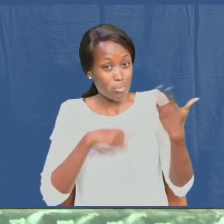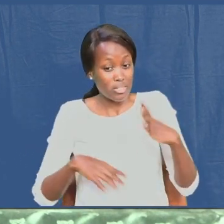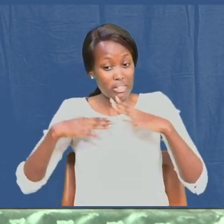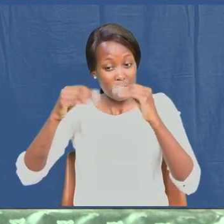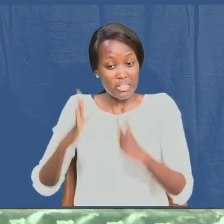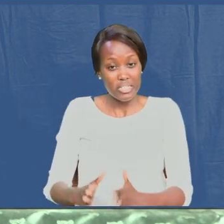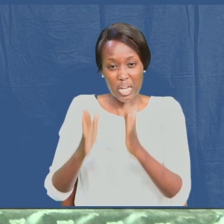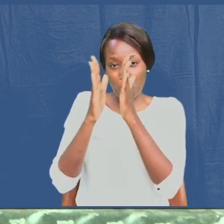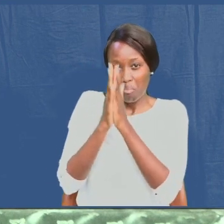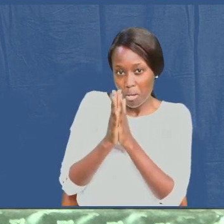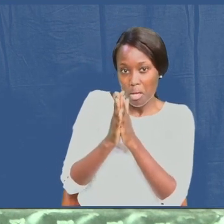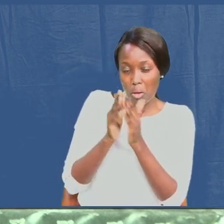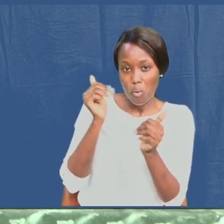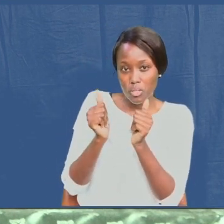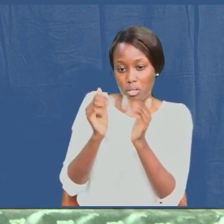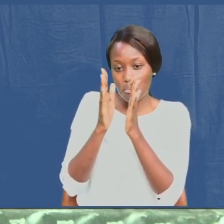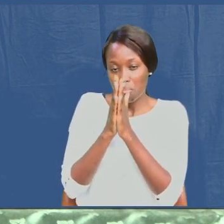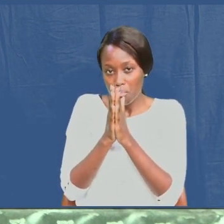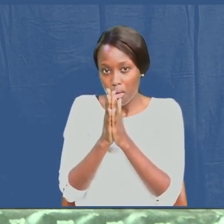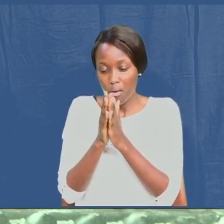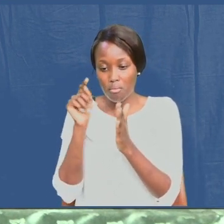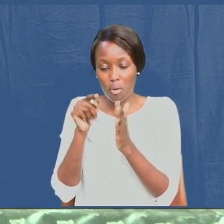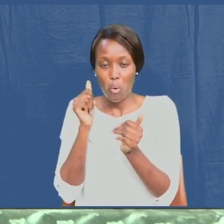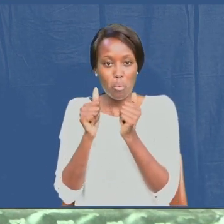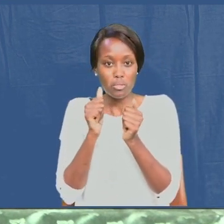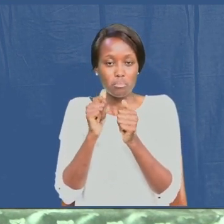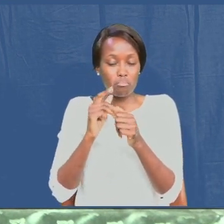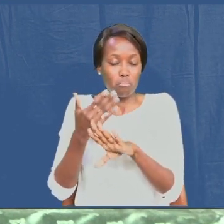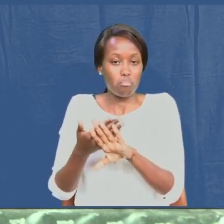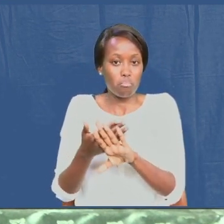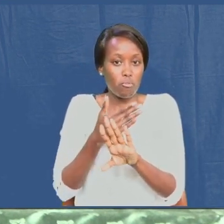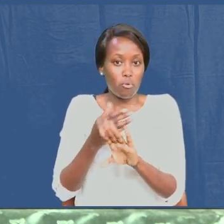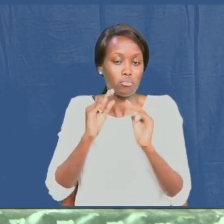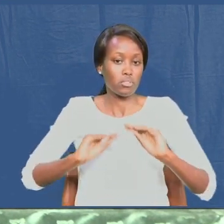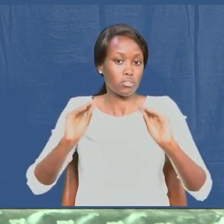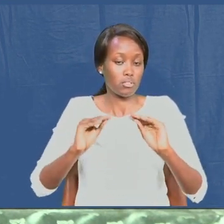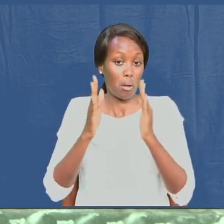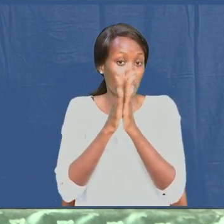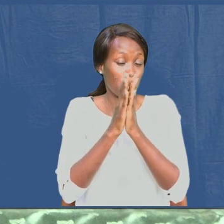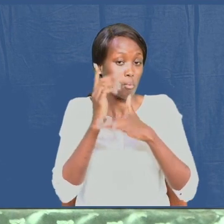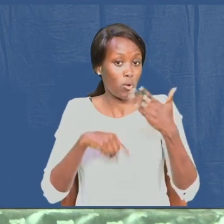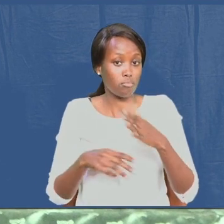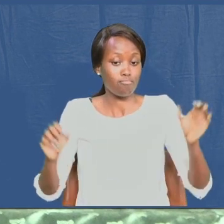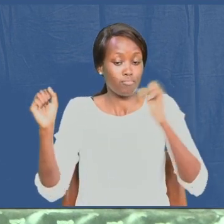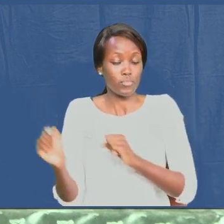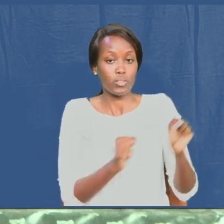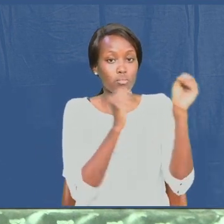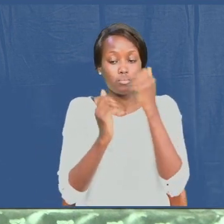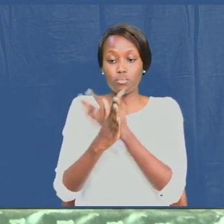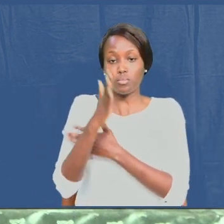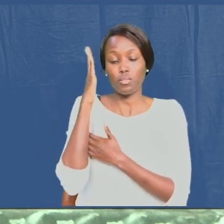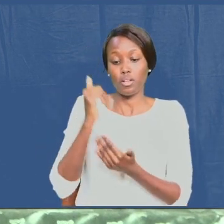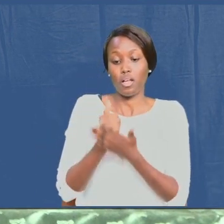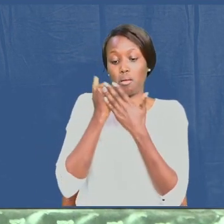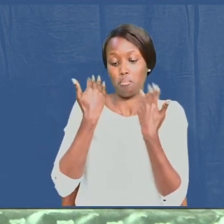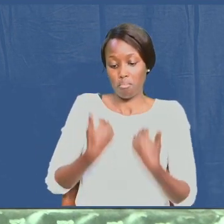said this prayer every morning before embarking on their duties. Almighty God, permit me